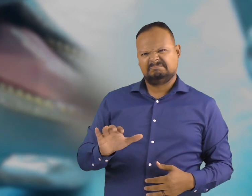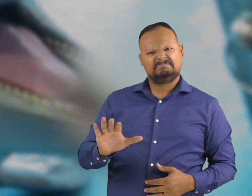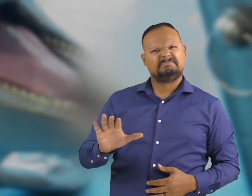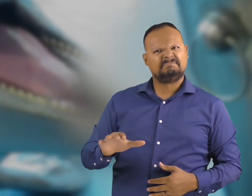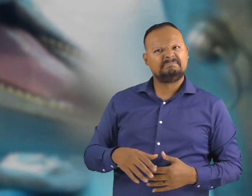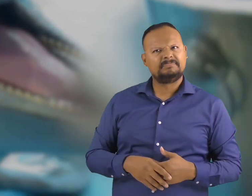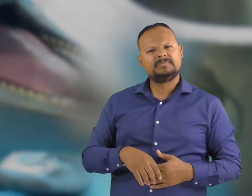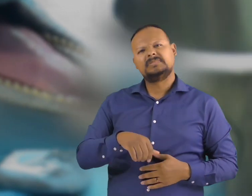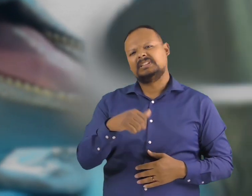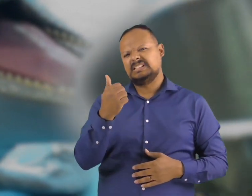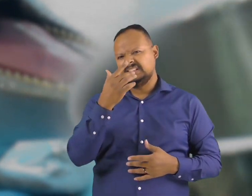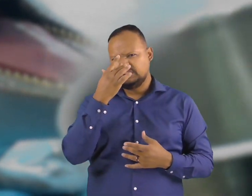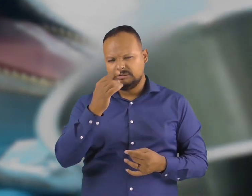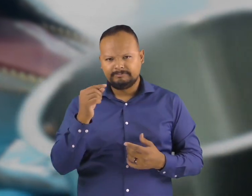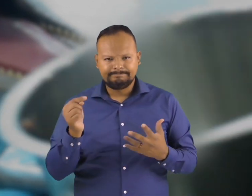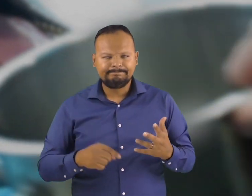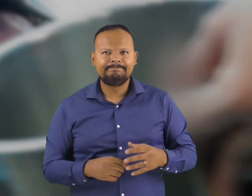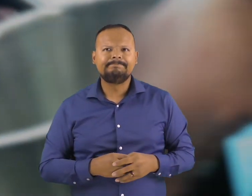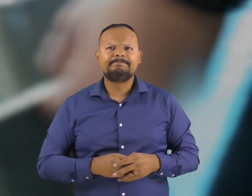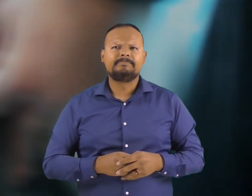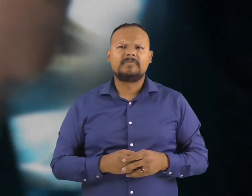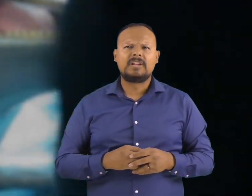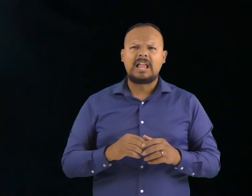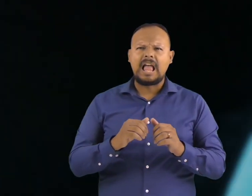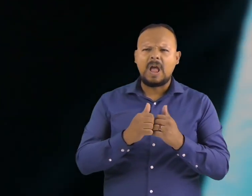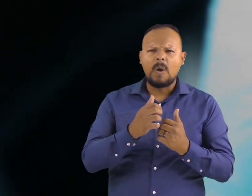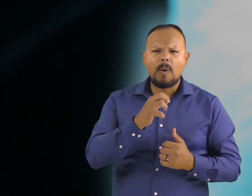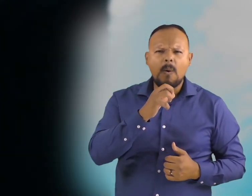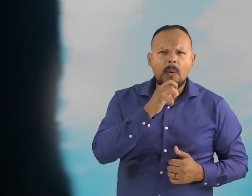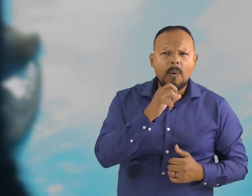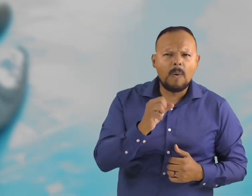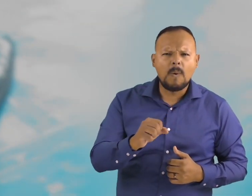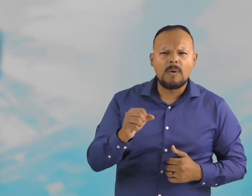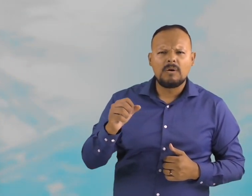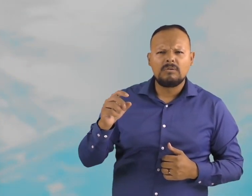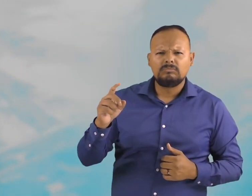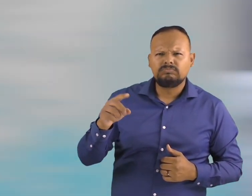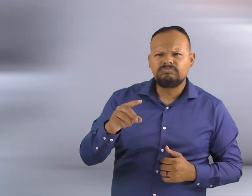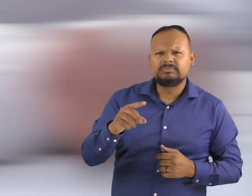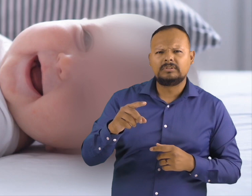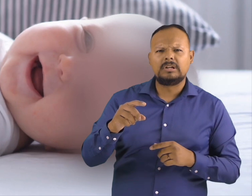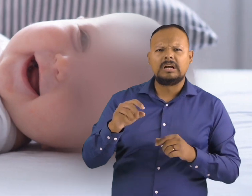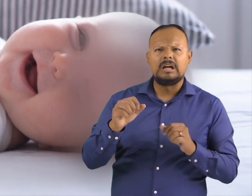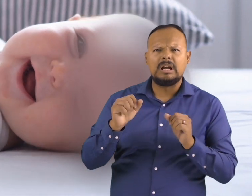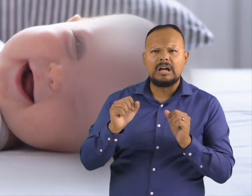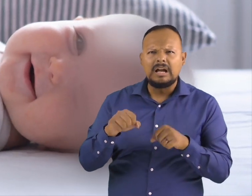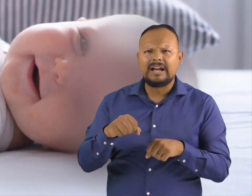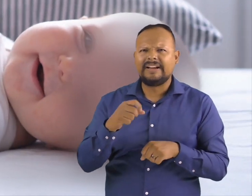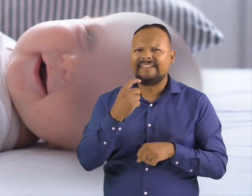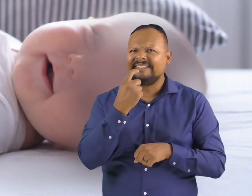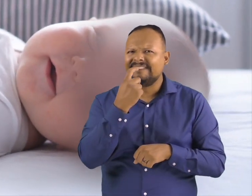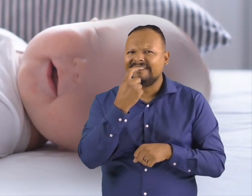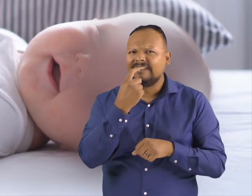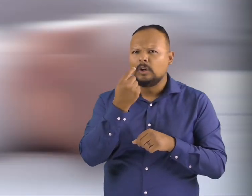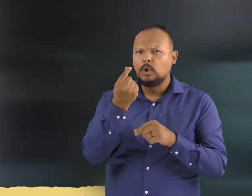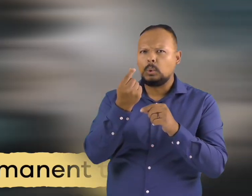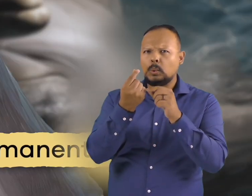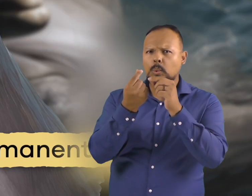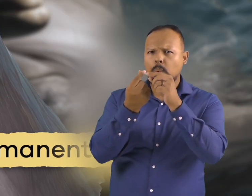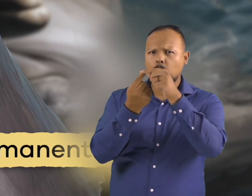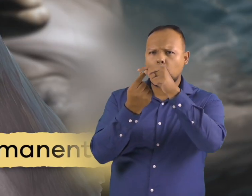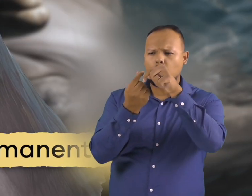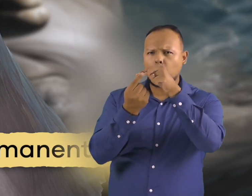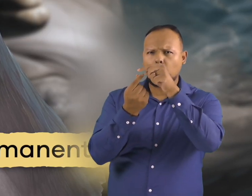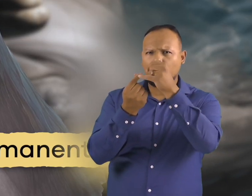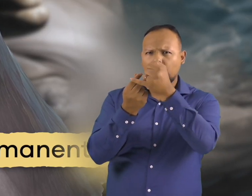rings on each tooth. Each ring represents one year of its life. Unlike humans, dolphins